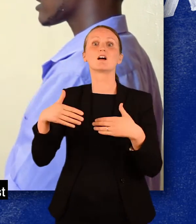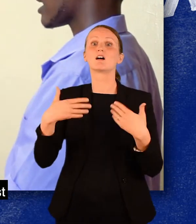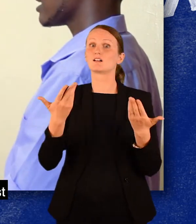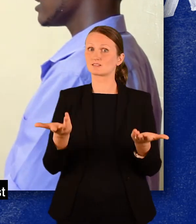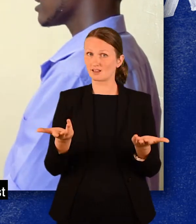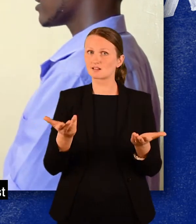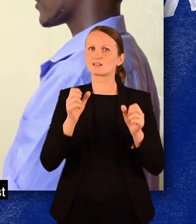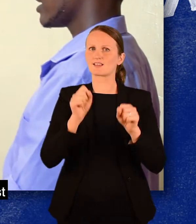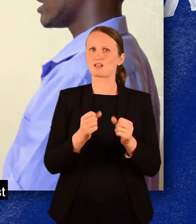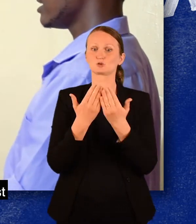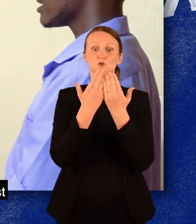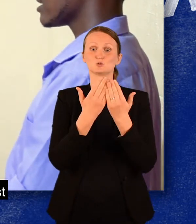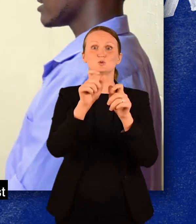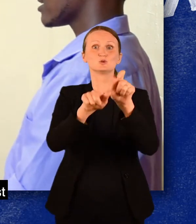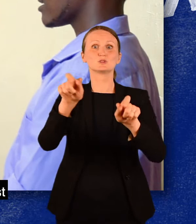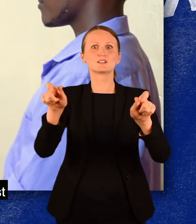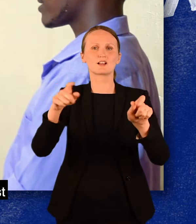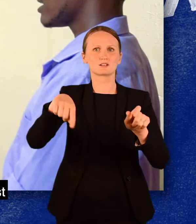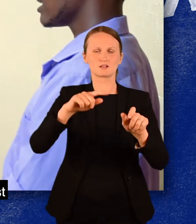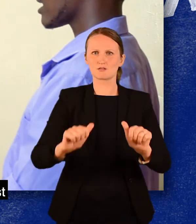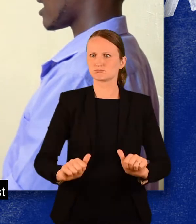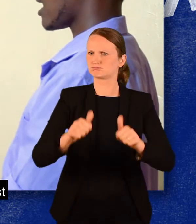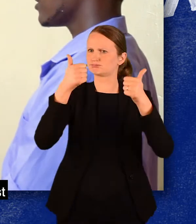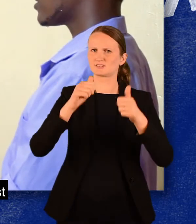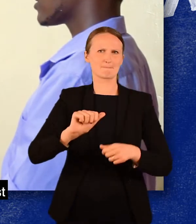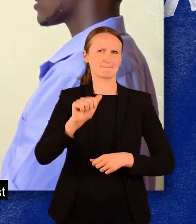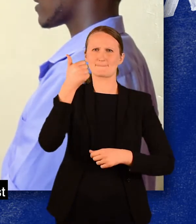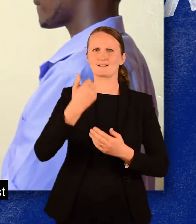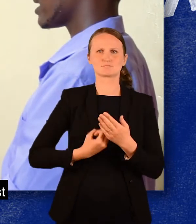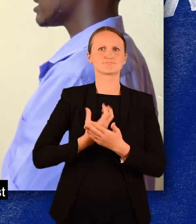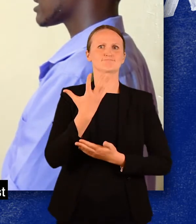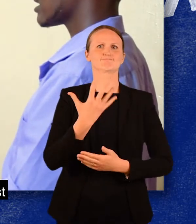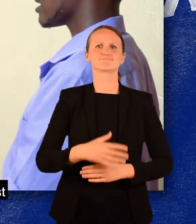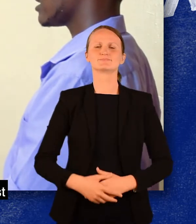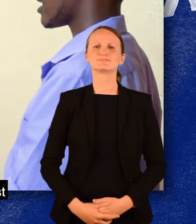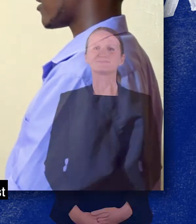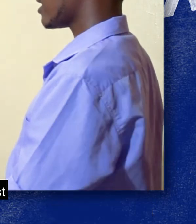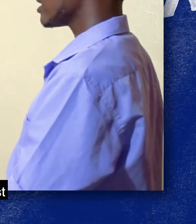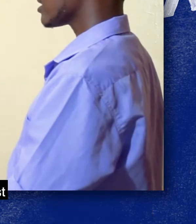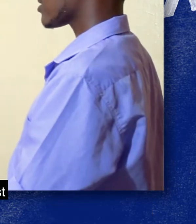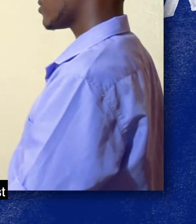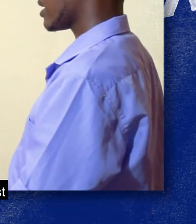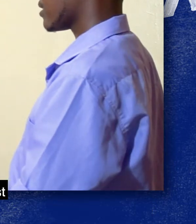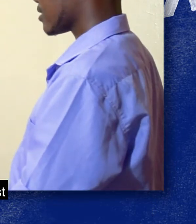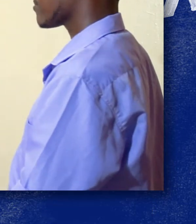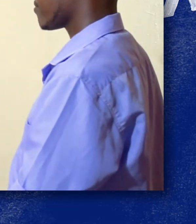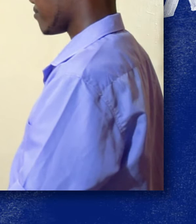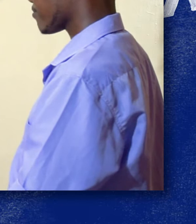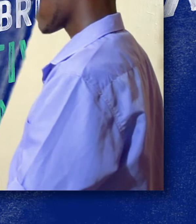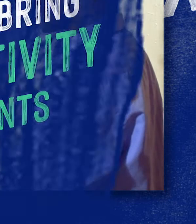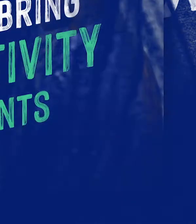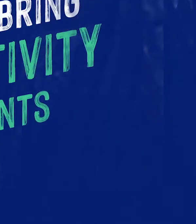we can really bring out the best in our students.